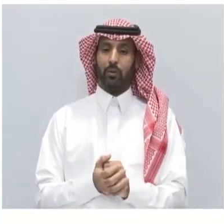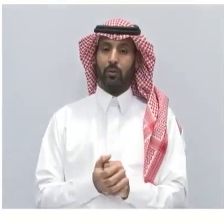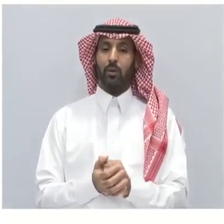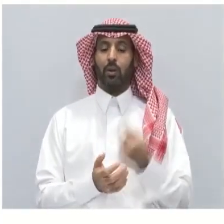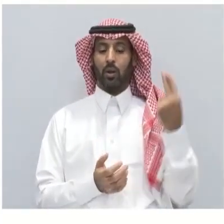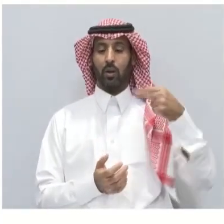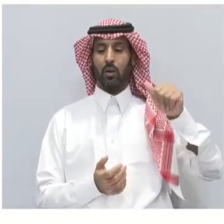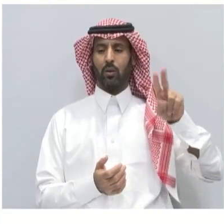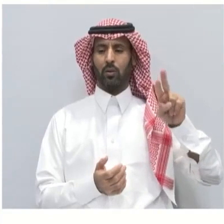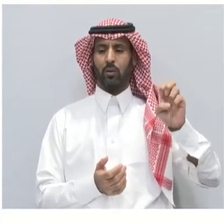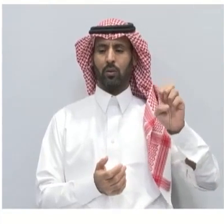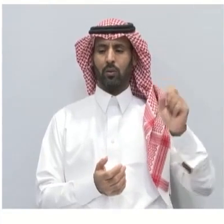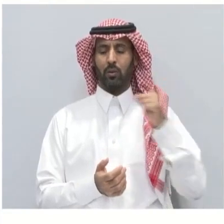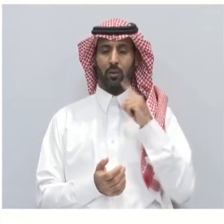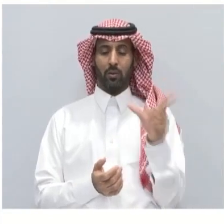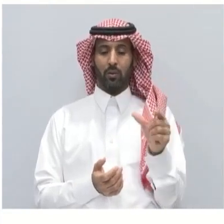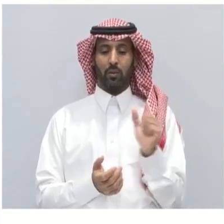U-V, helped,